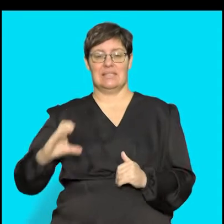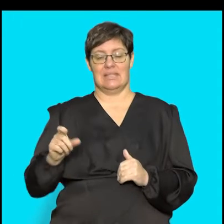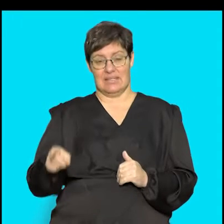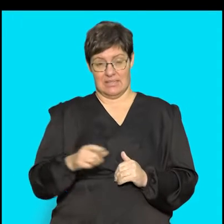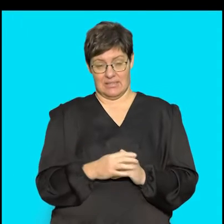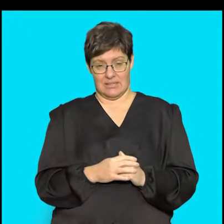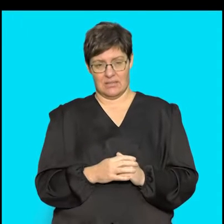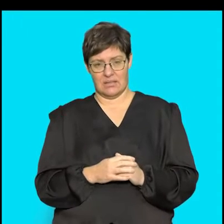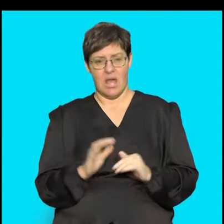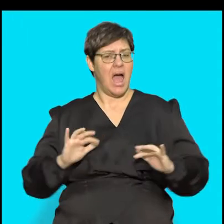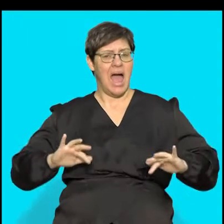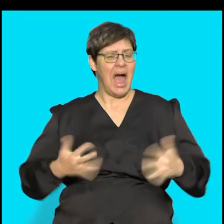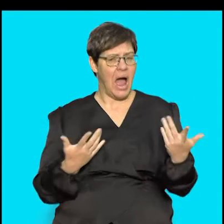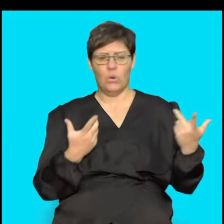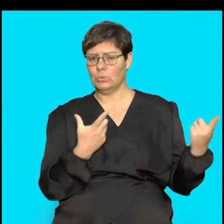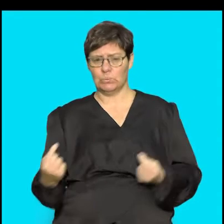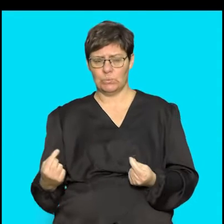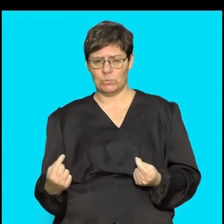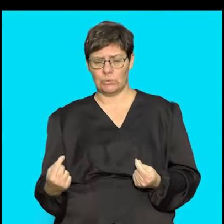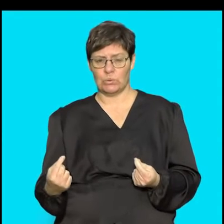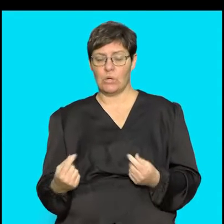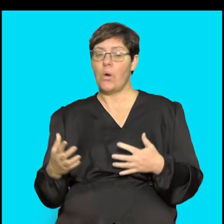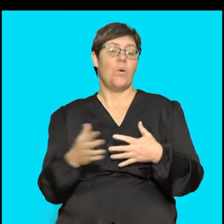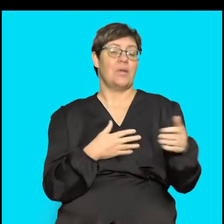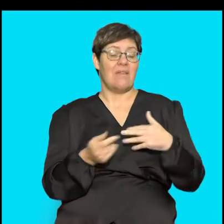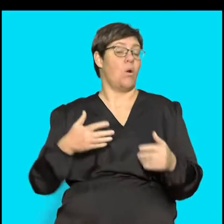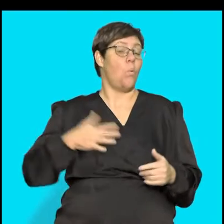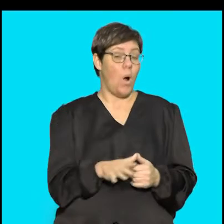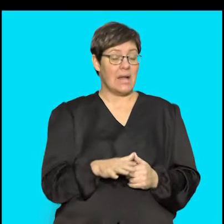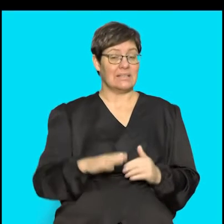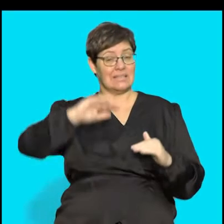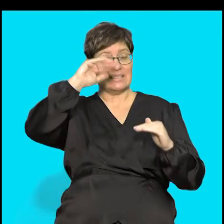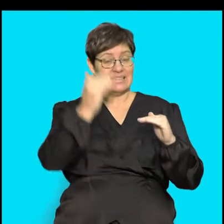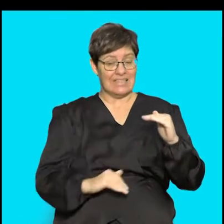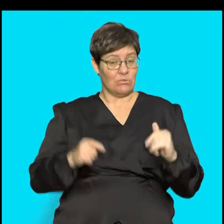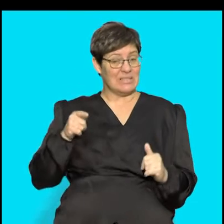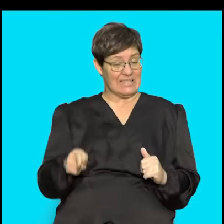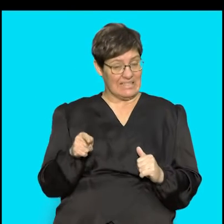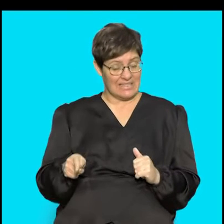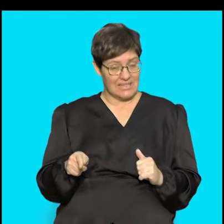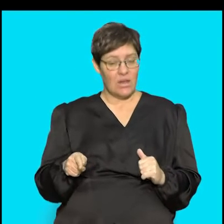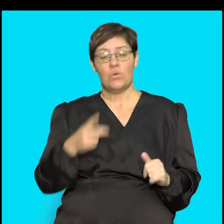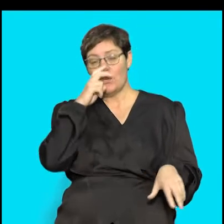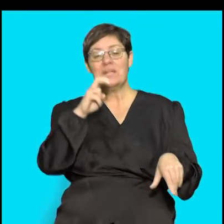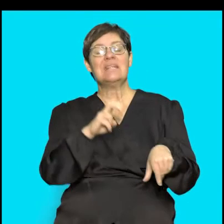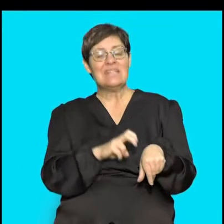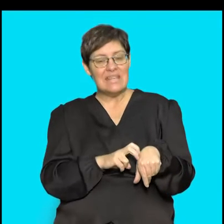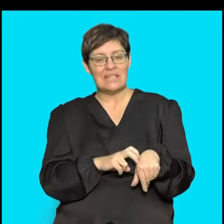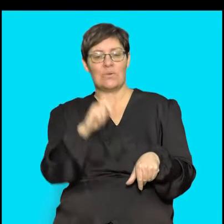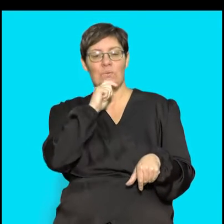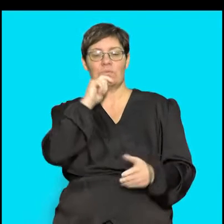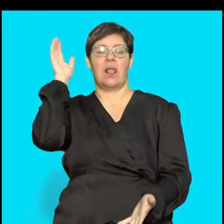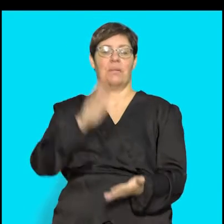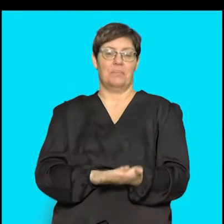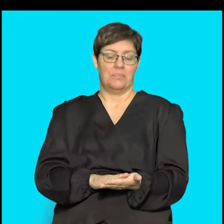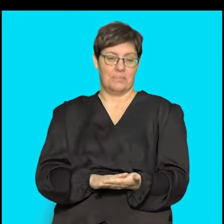of C. How will the system do that? Whenever you want to decrease a concentration, you need to